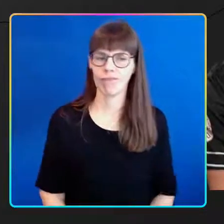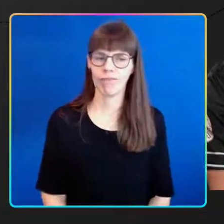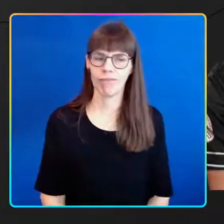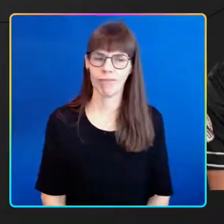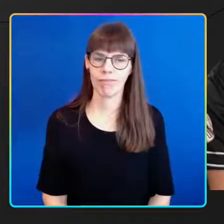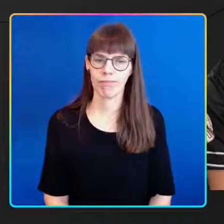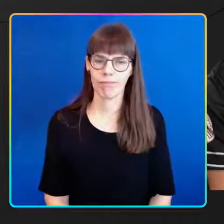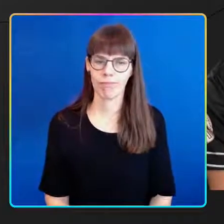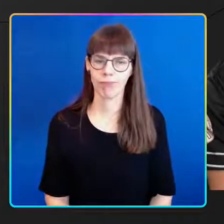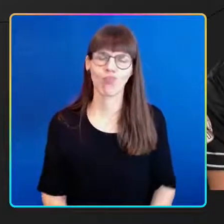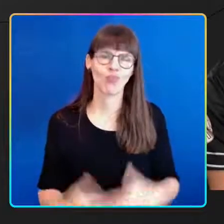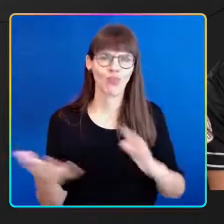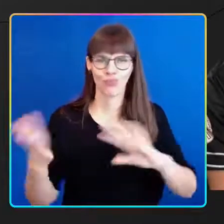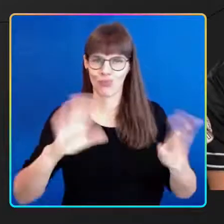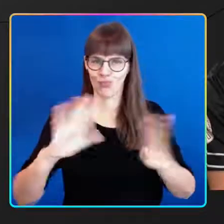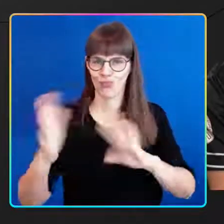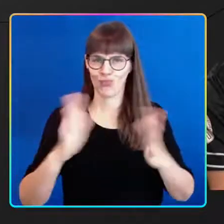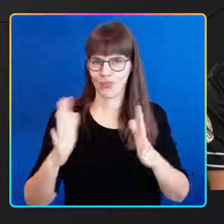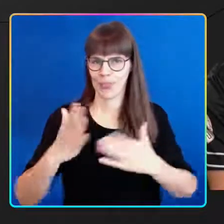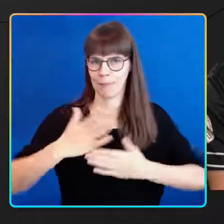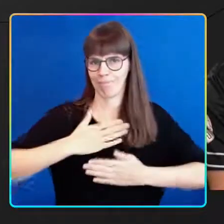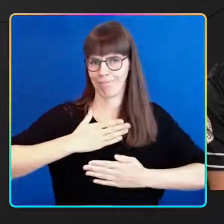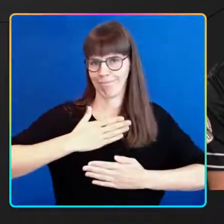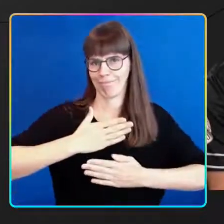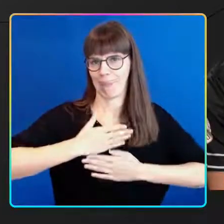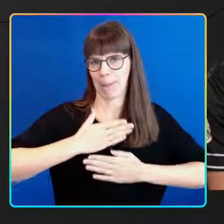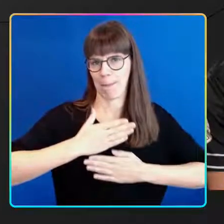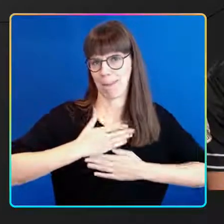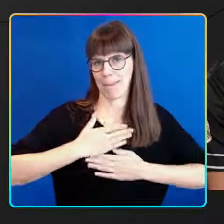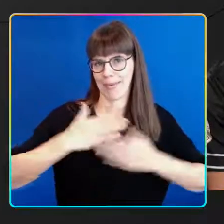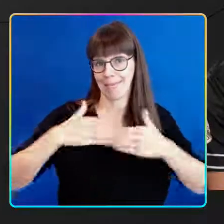more or less that is my day.